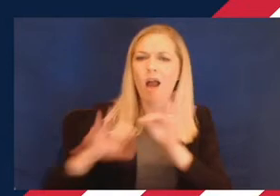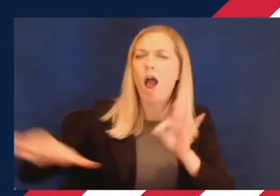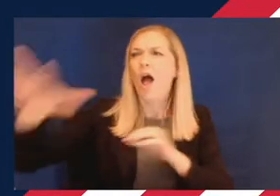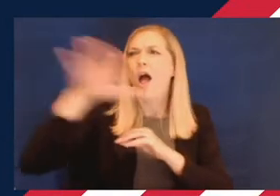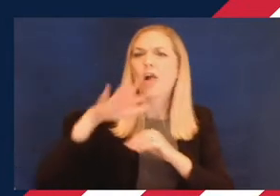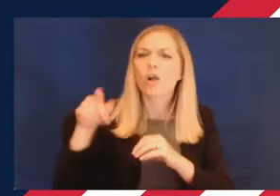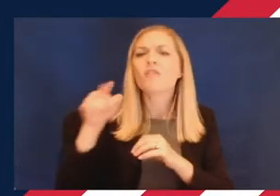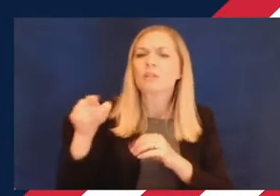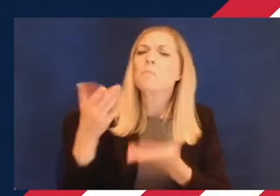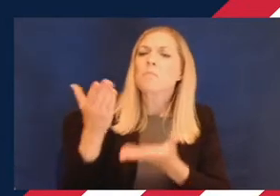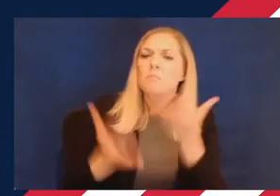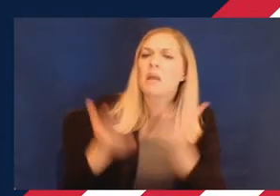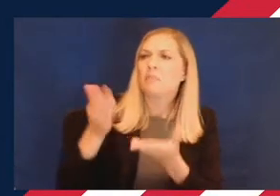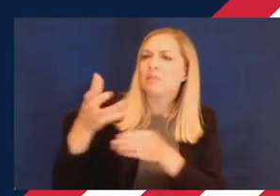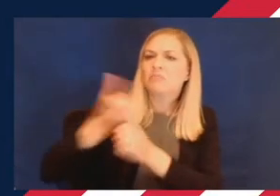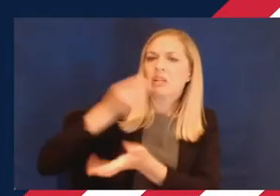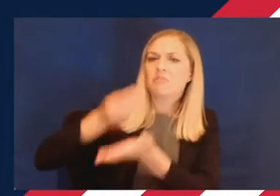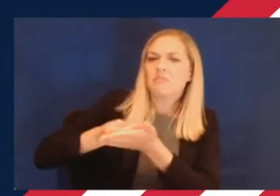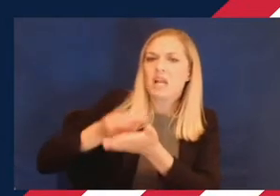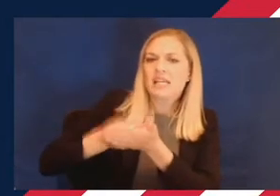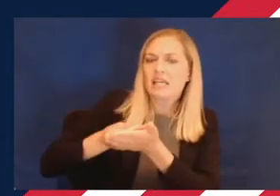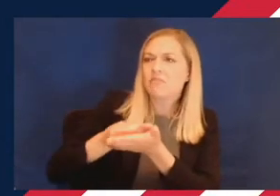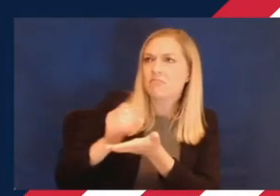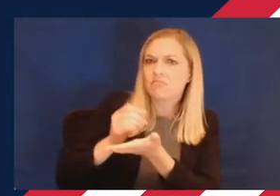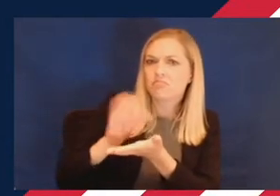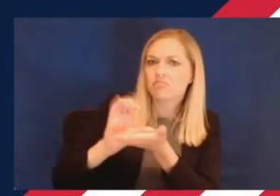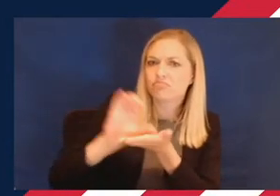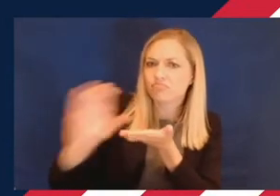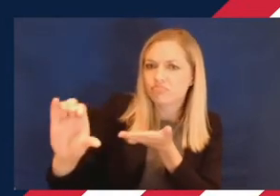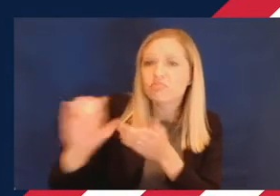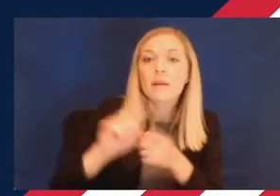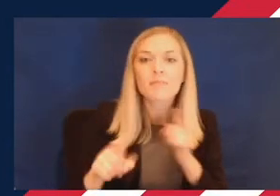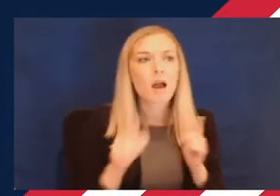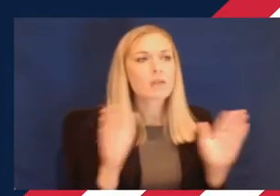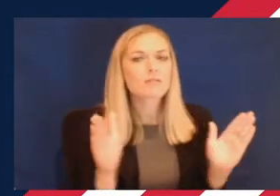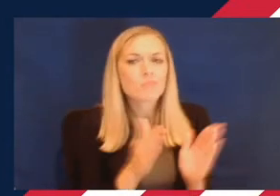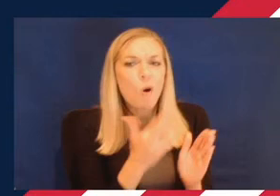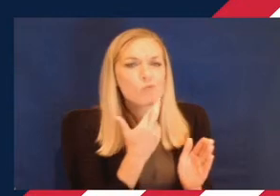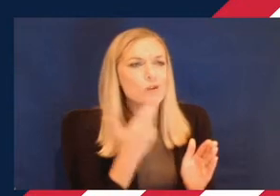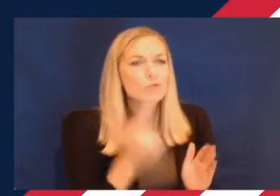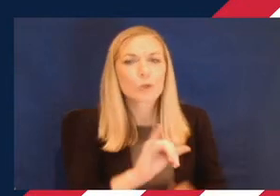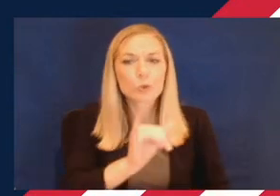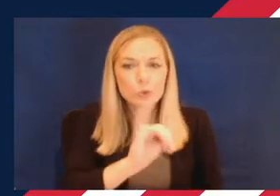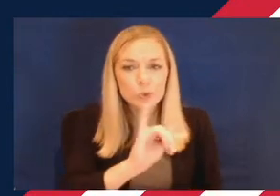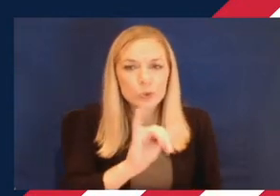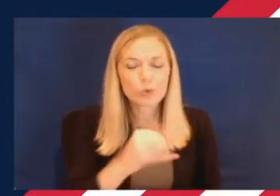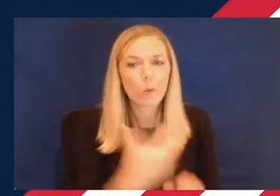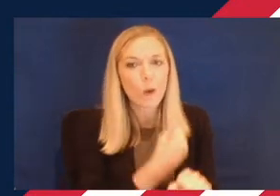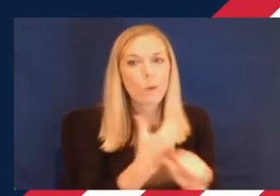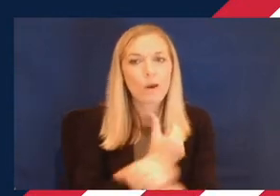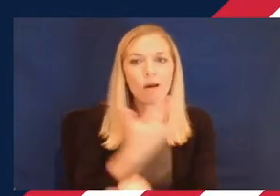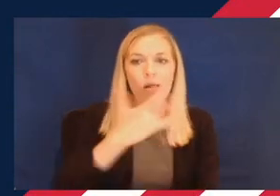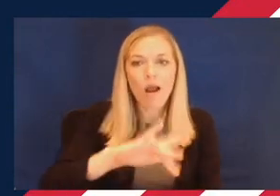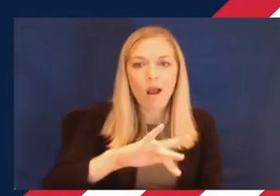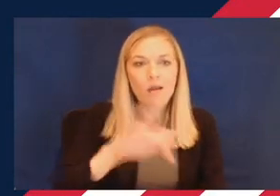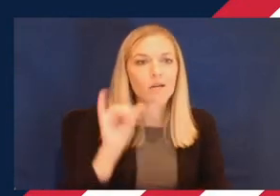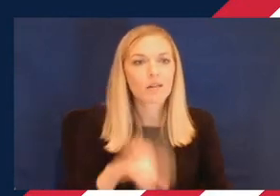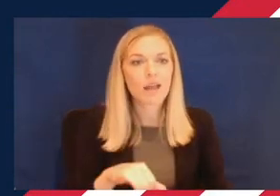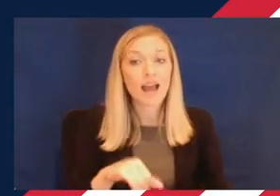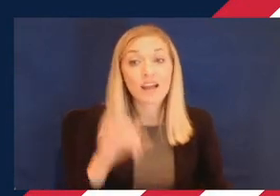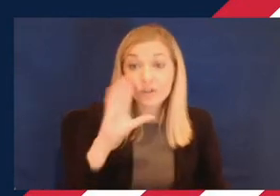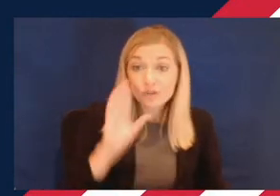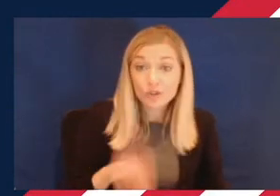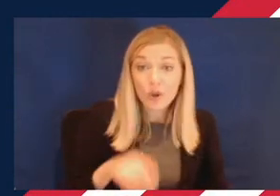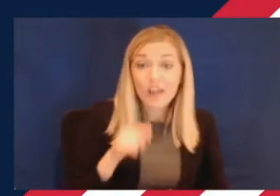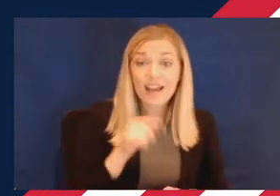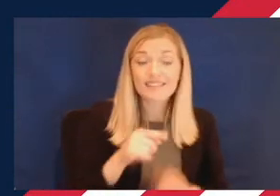if you're having a party and, you know, as Latinos, we always bring a little bit more and we'll be invited. And you only have one cake that feeds 50.